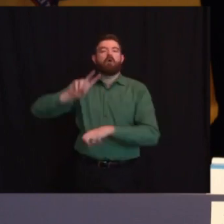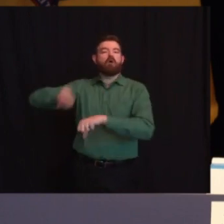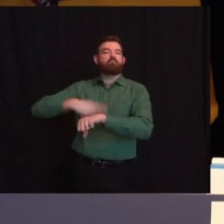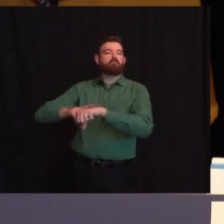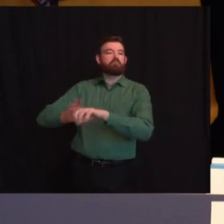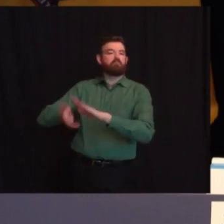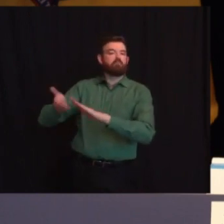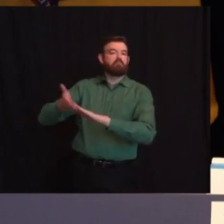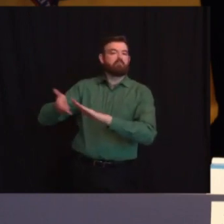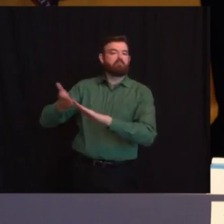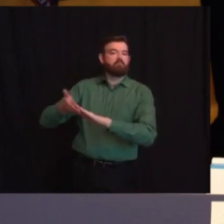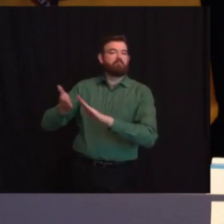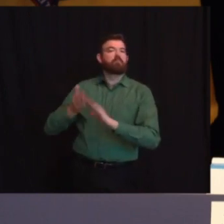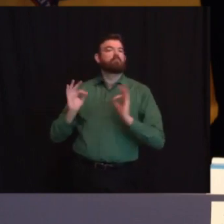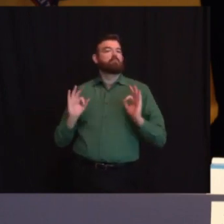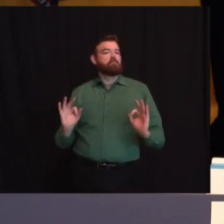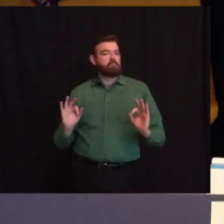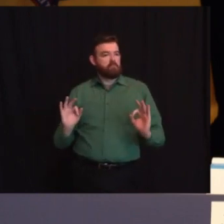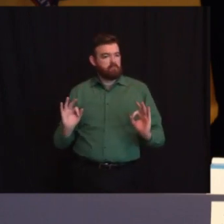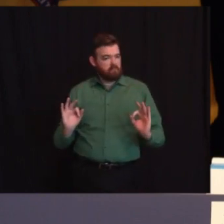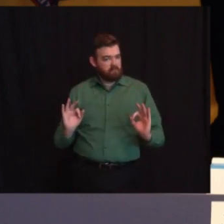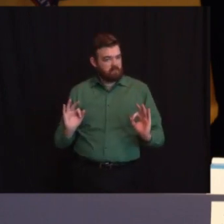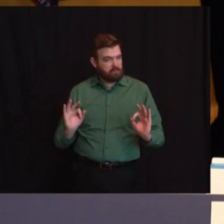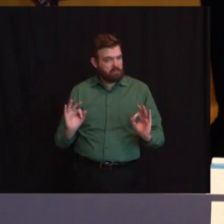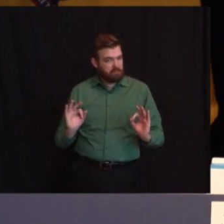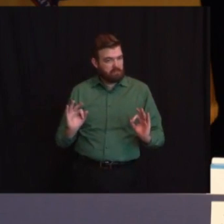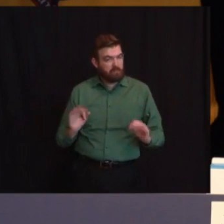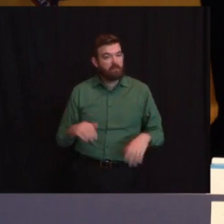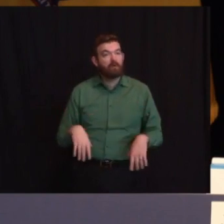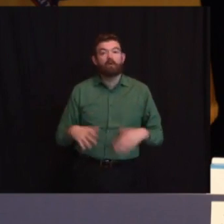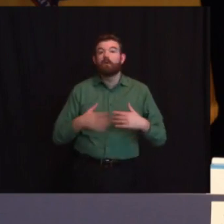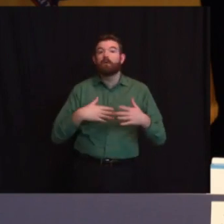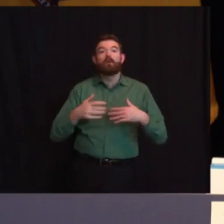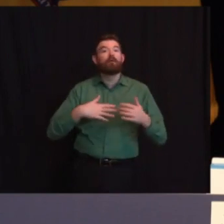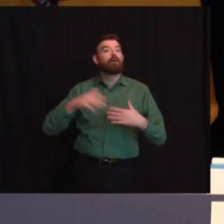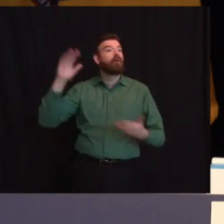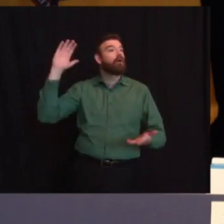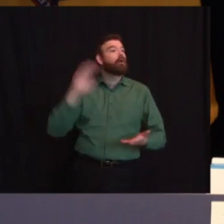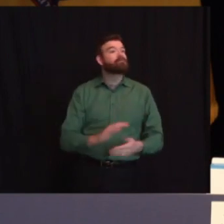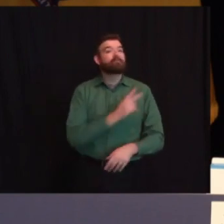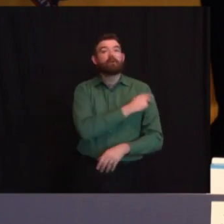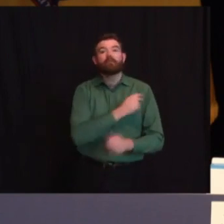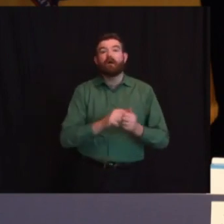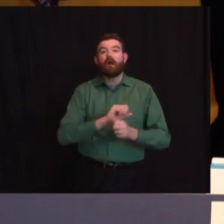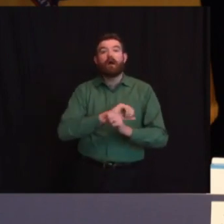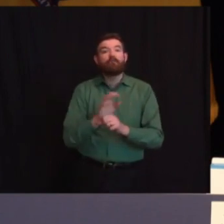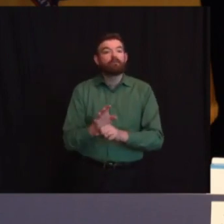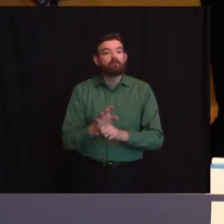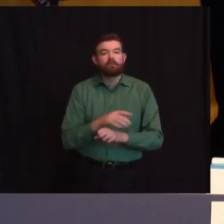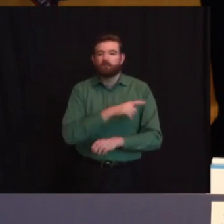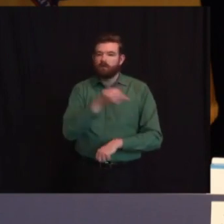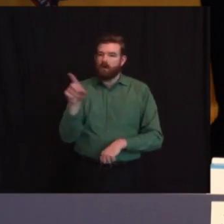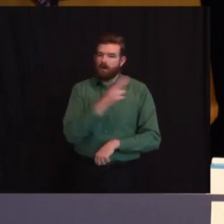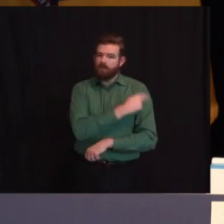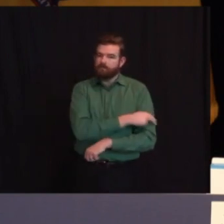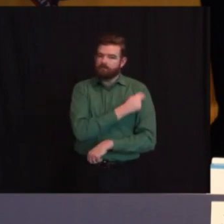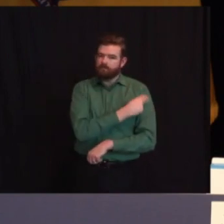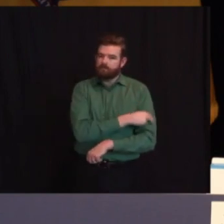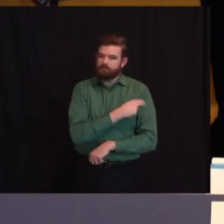Despite the increase in patients with COVID-19, our hospitals have treated almost